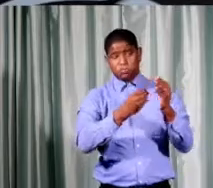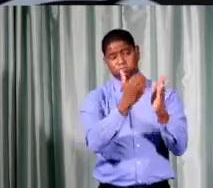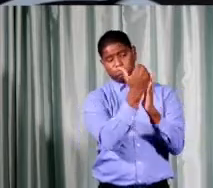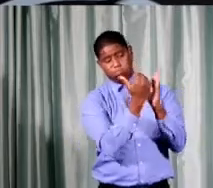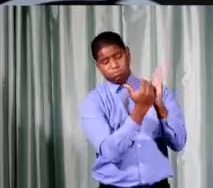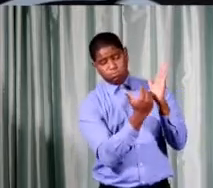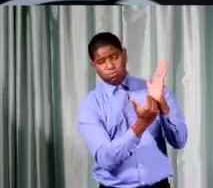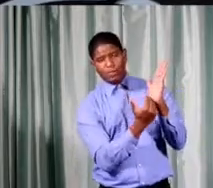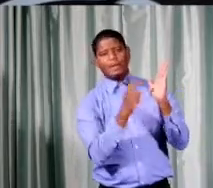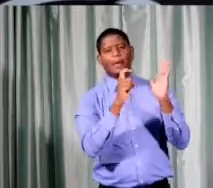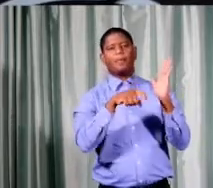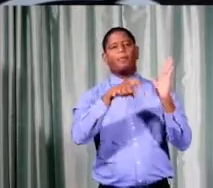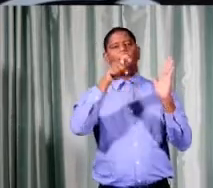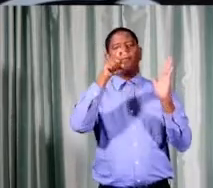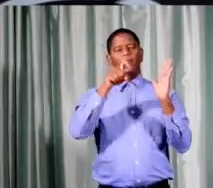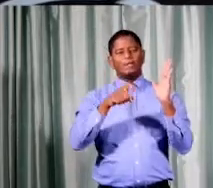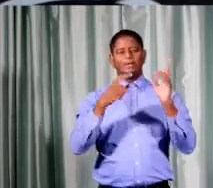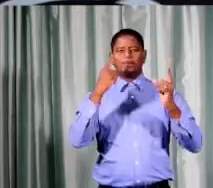Objective.